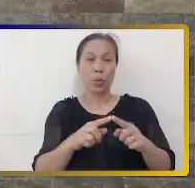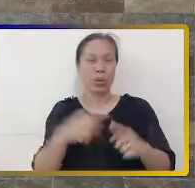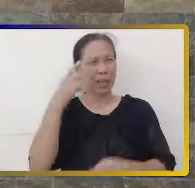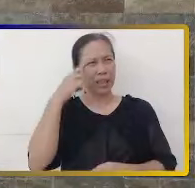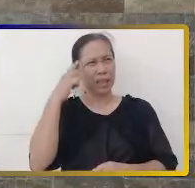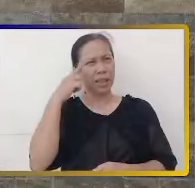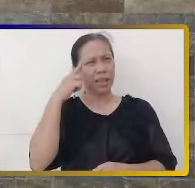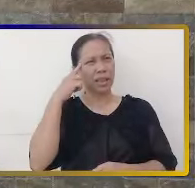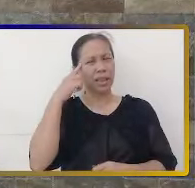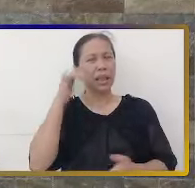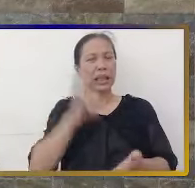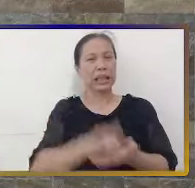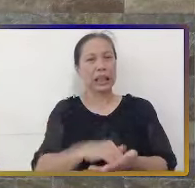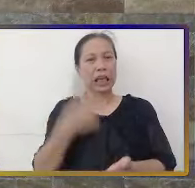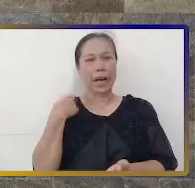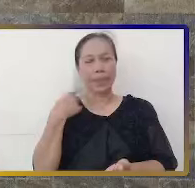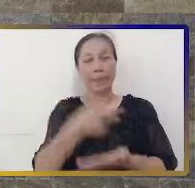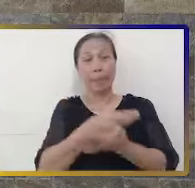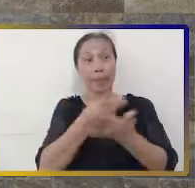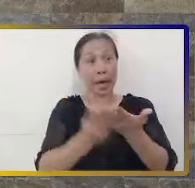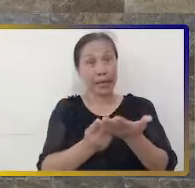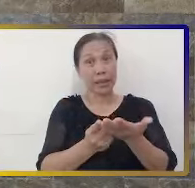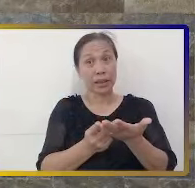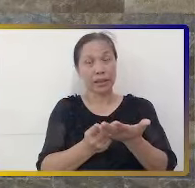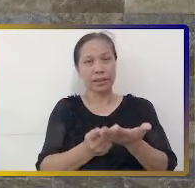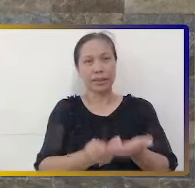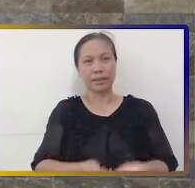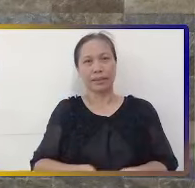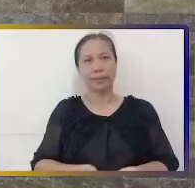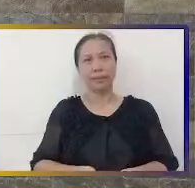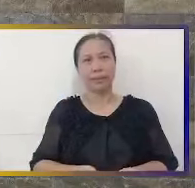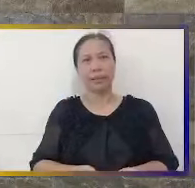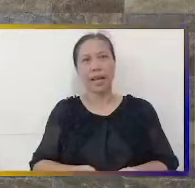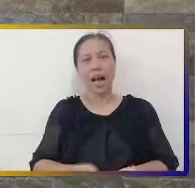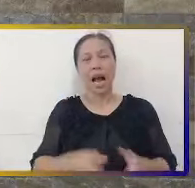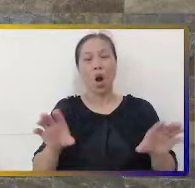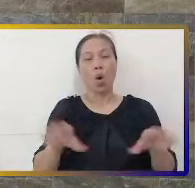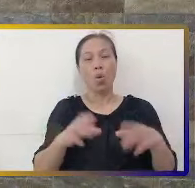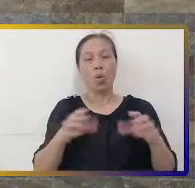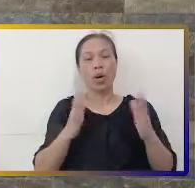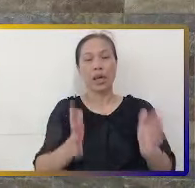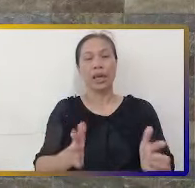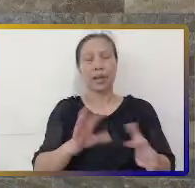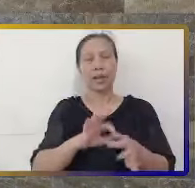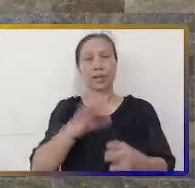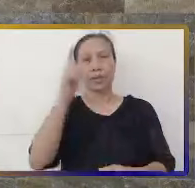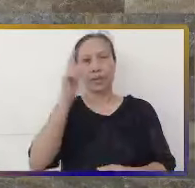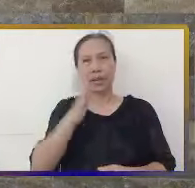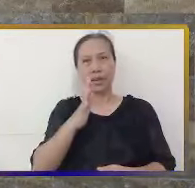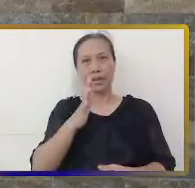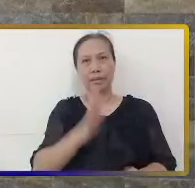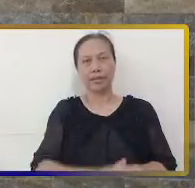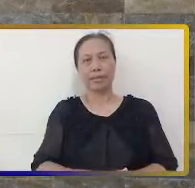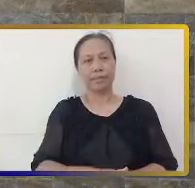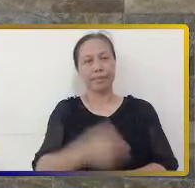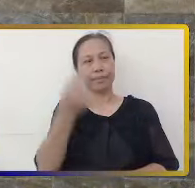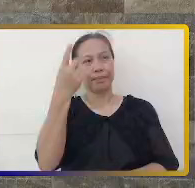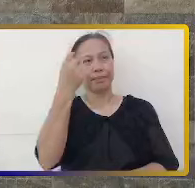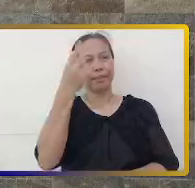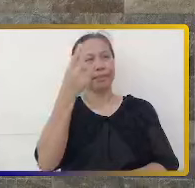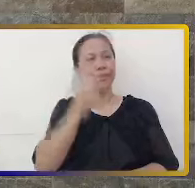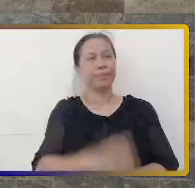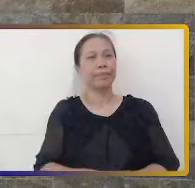niya na may bahagi lagi diyan ang manggagawa ng Panginoon Do you understand that So In other